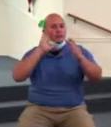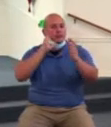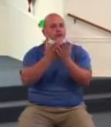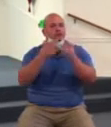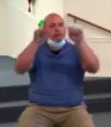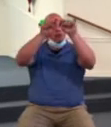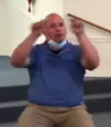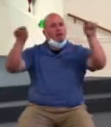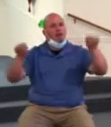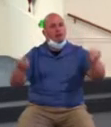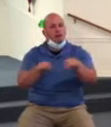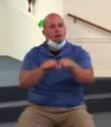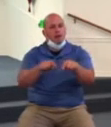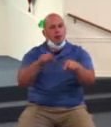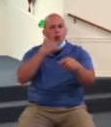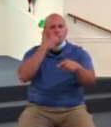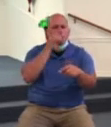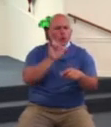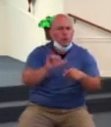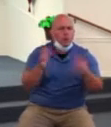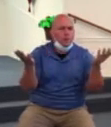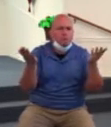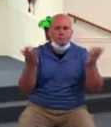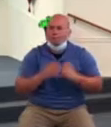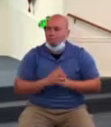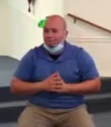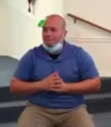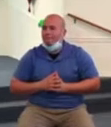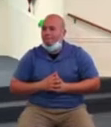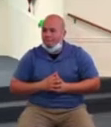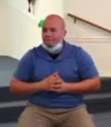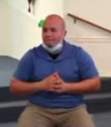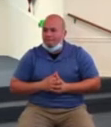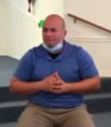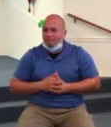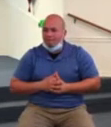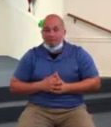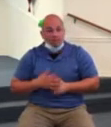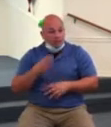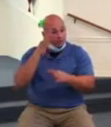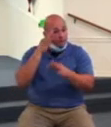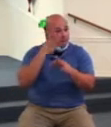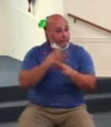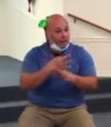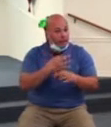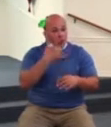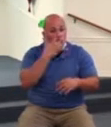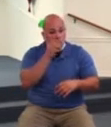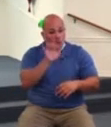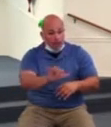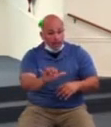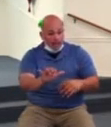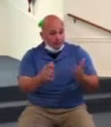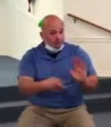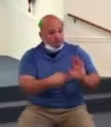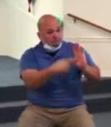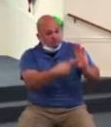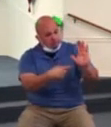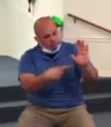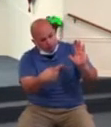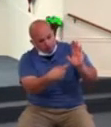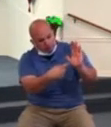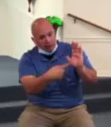would faith look like? Does faith look like wearing